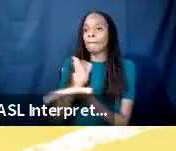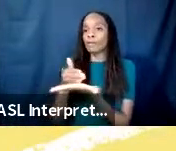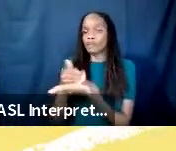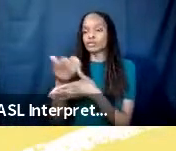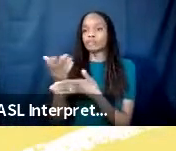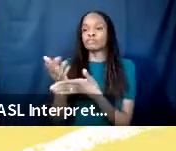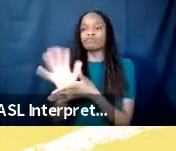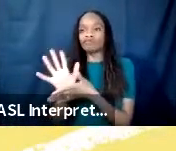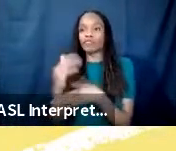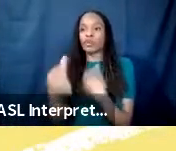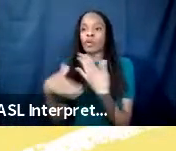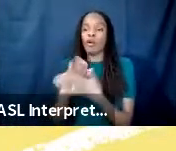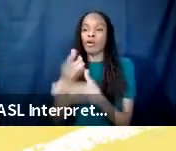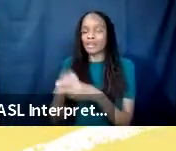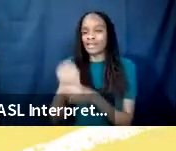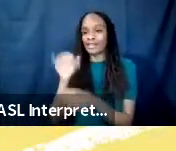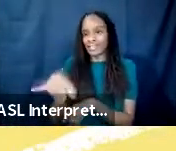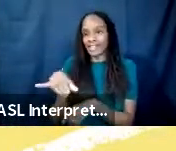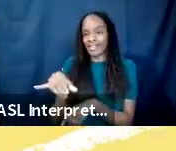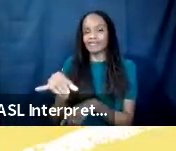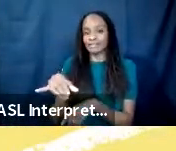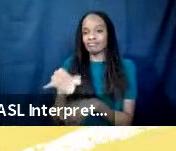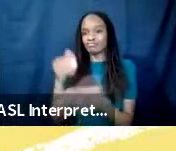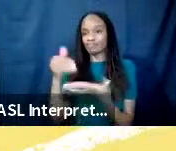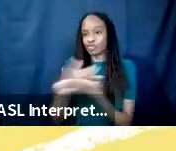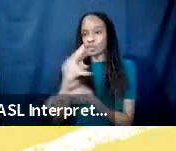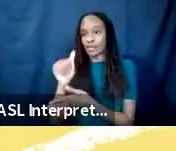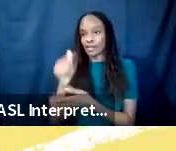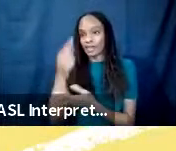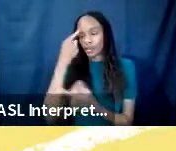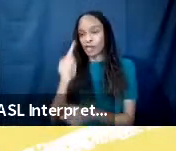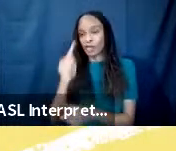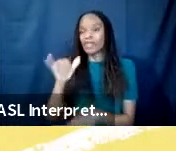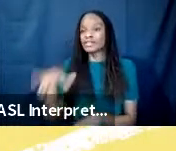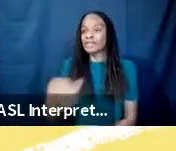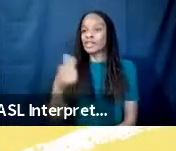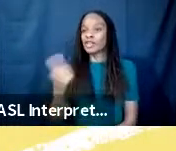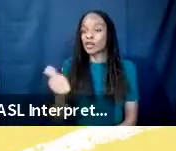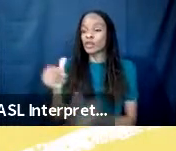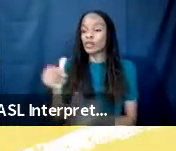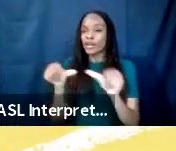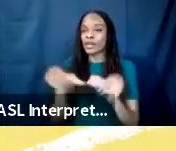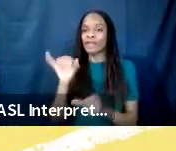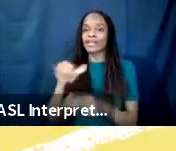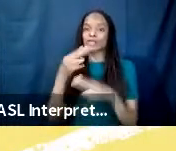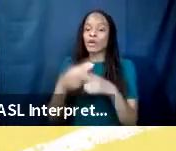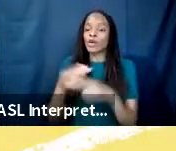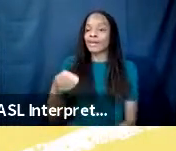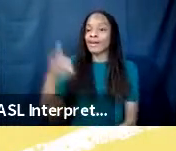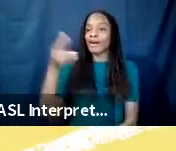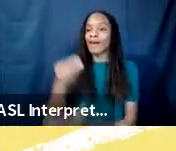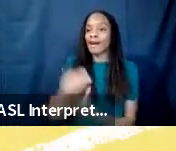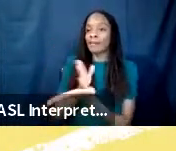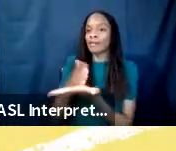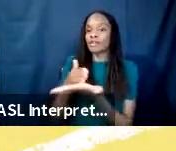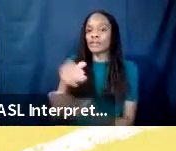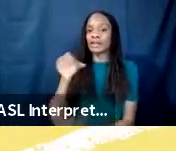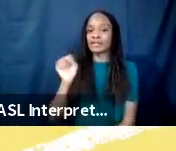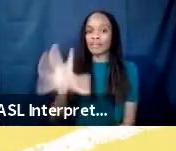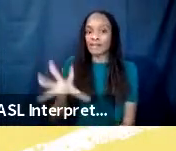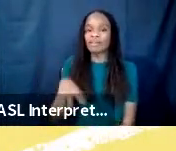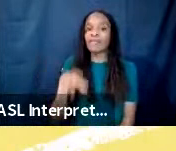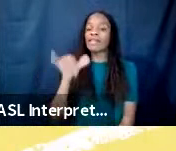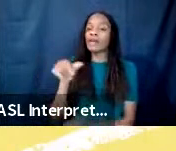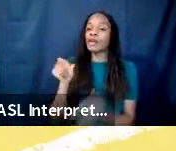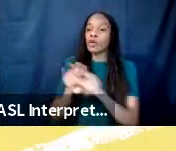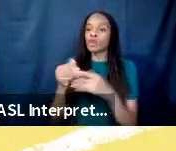all housed in that special new media agreement. There's also another area, it's called high budget SVOD. This is something that also